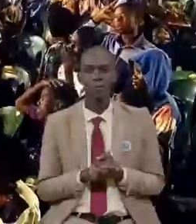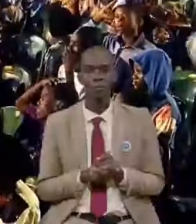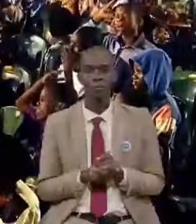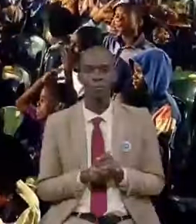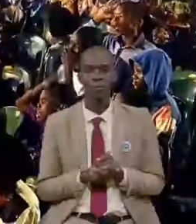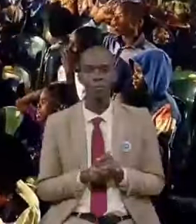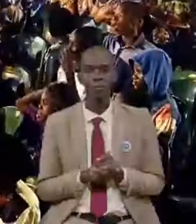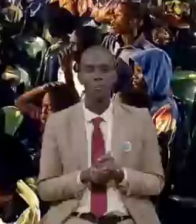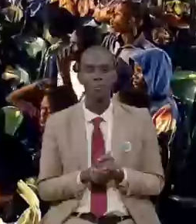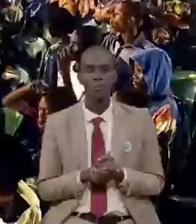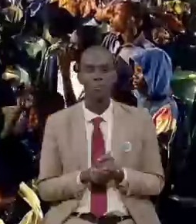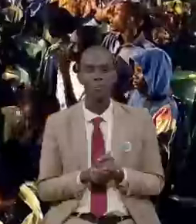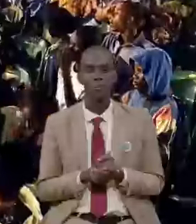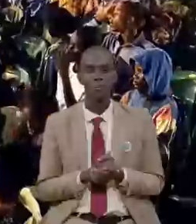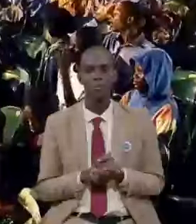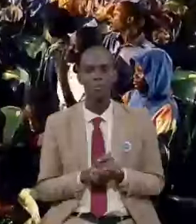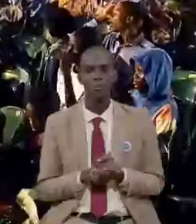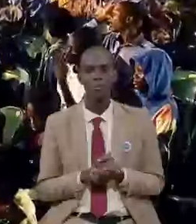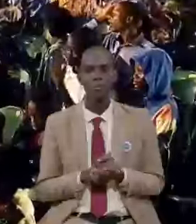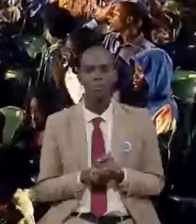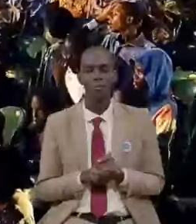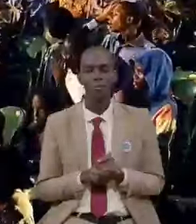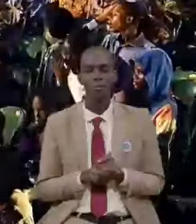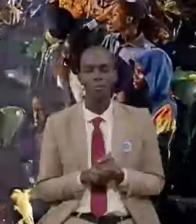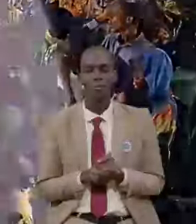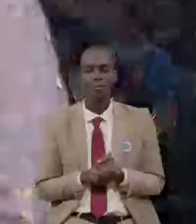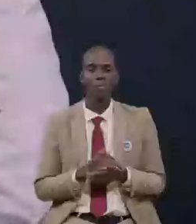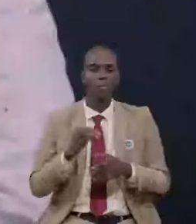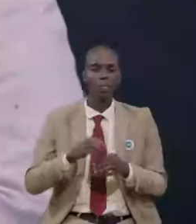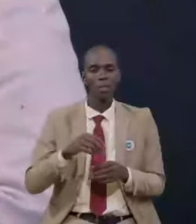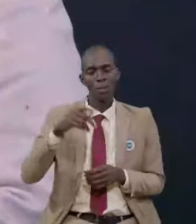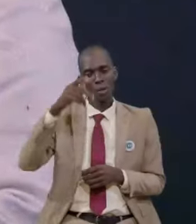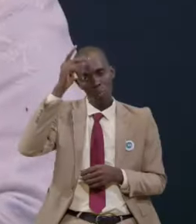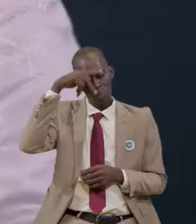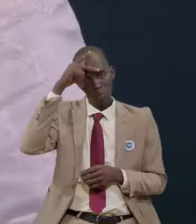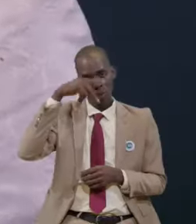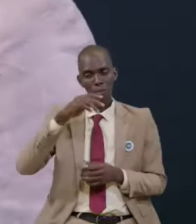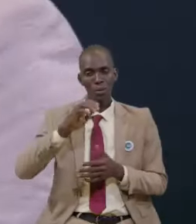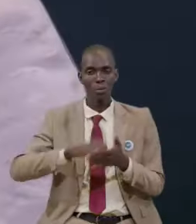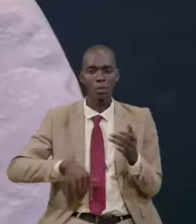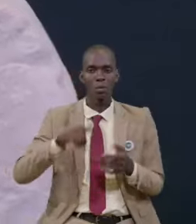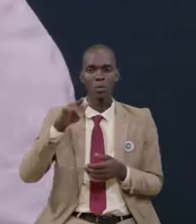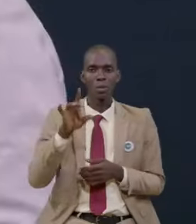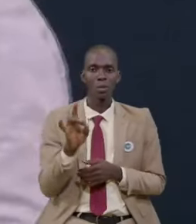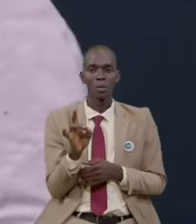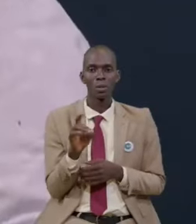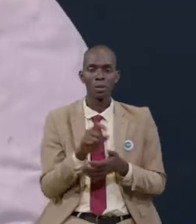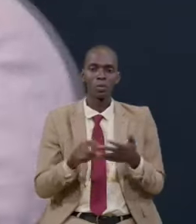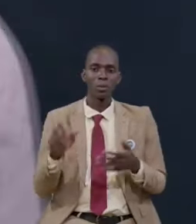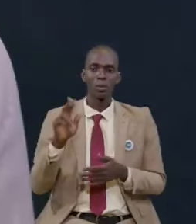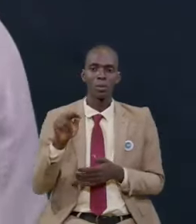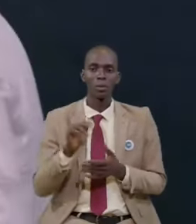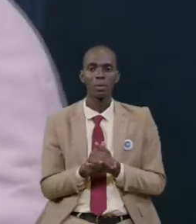We're looking at Proverbs chapter 28, verse 13. How does